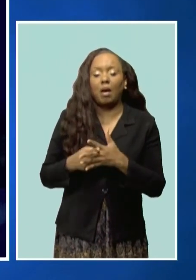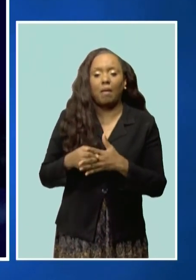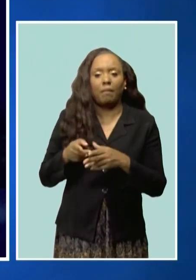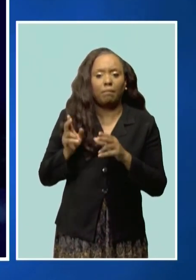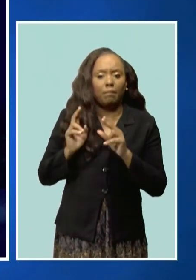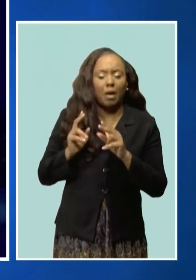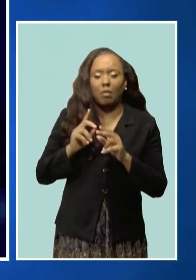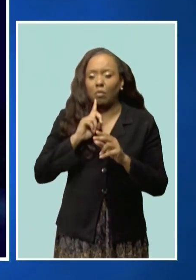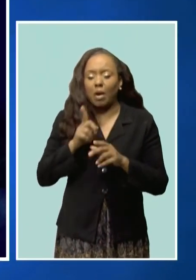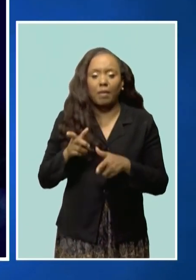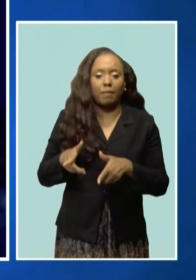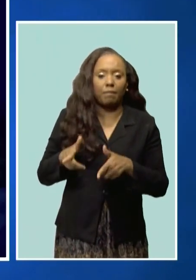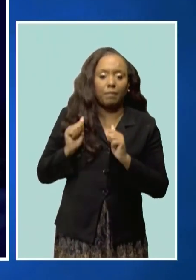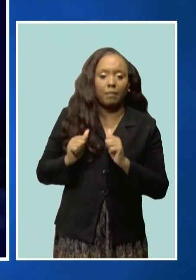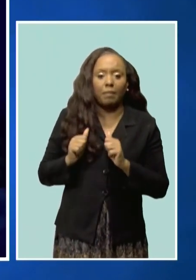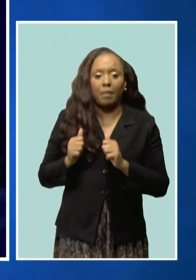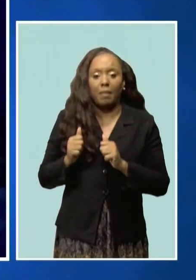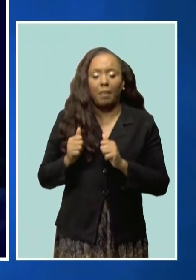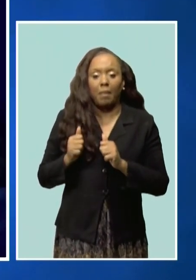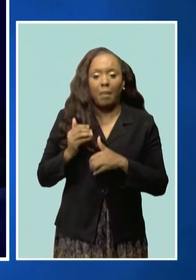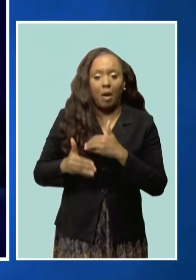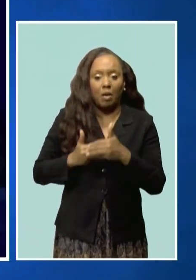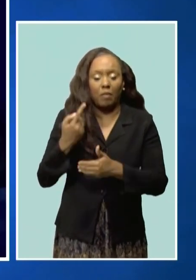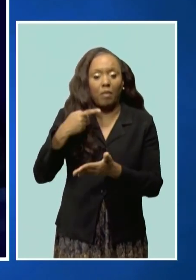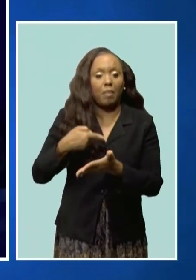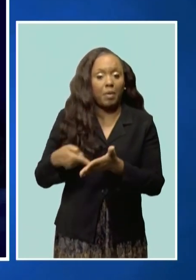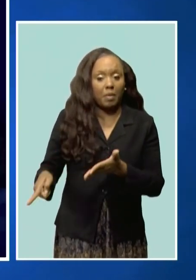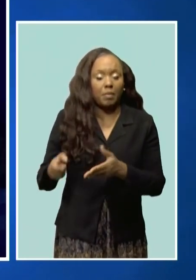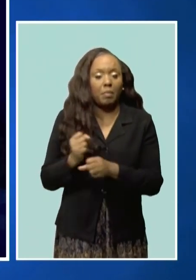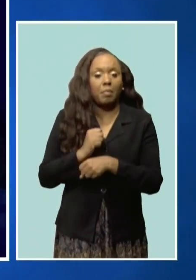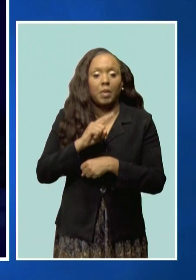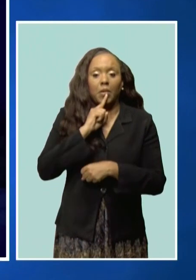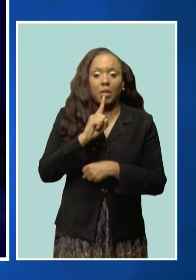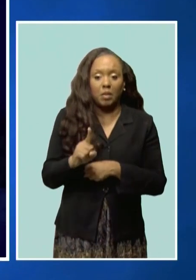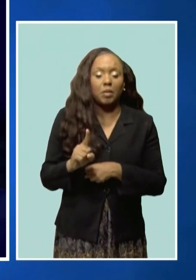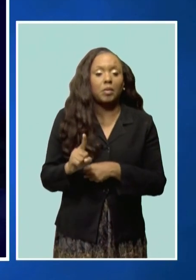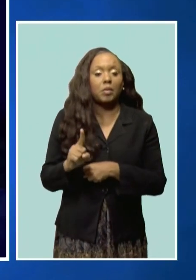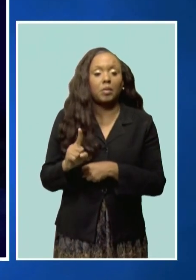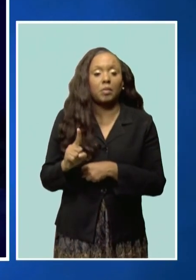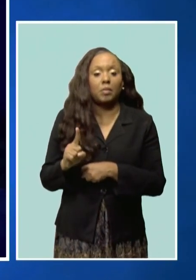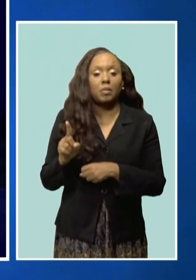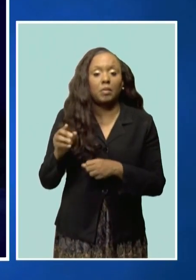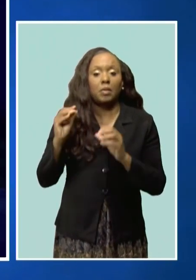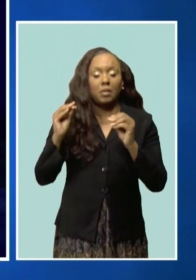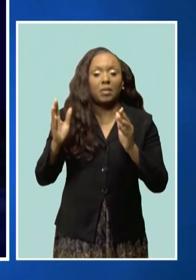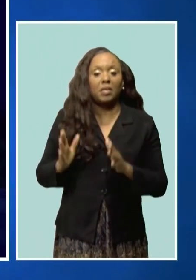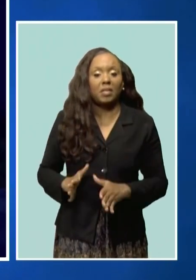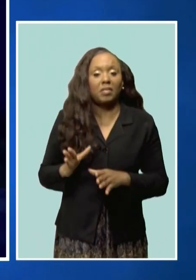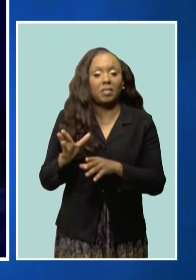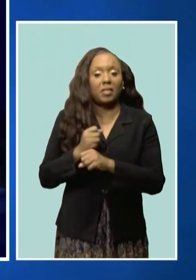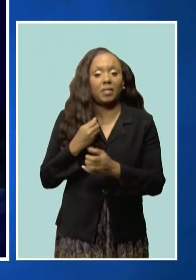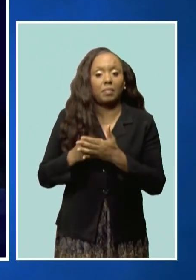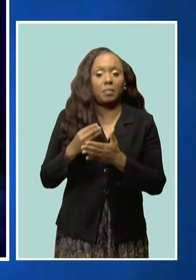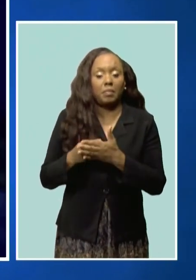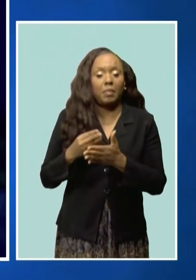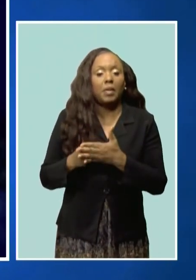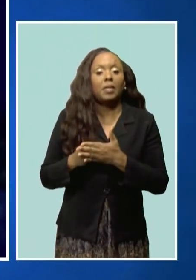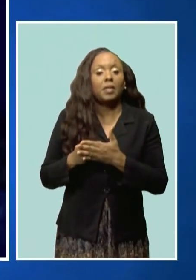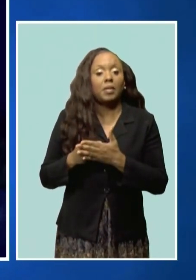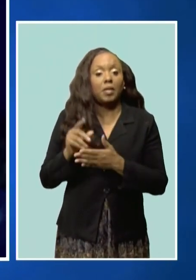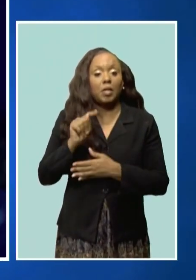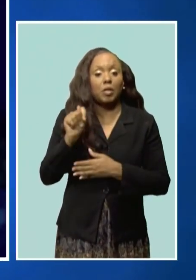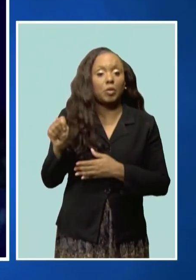payments to ensure that teachers receive their salaries by the end of the business day on Tuesday, the 26th of